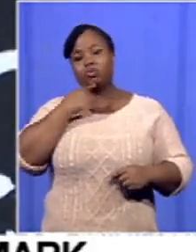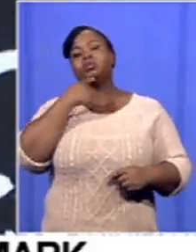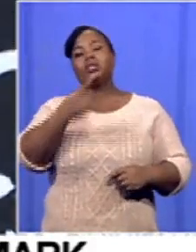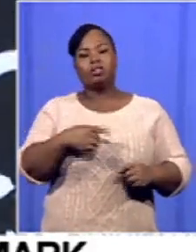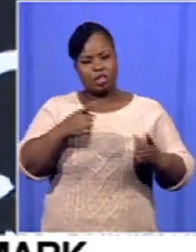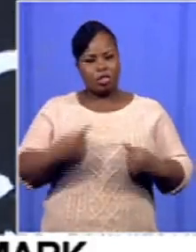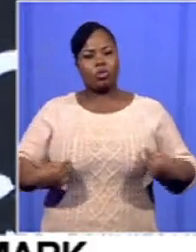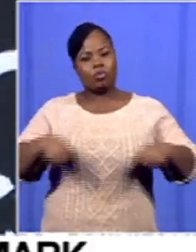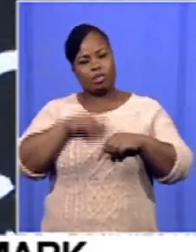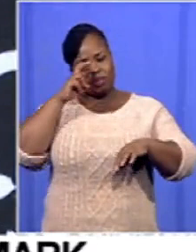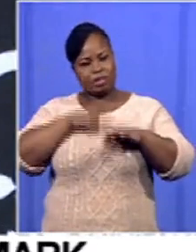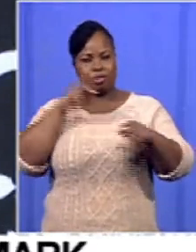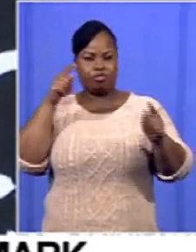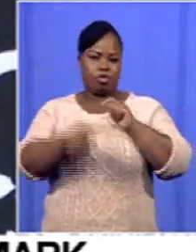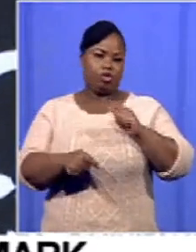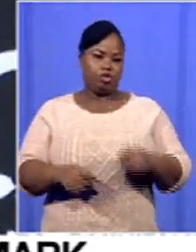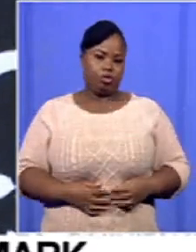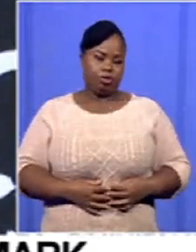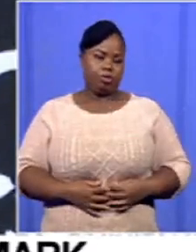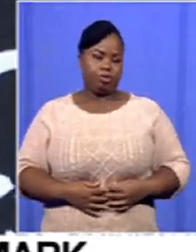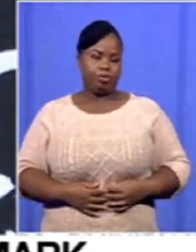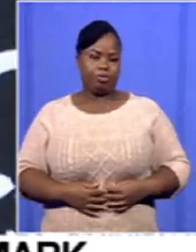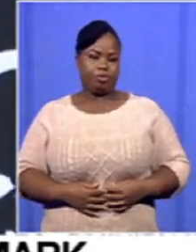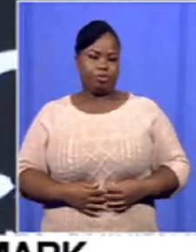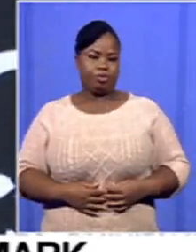we need change.